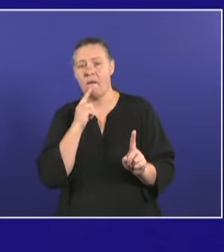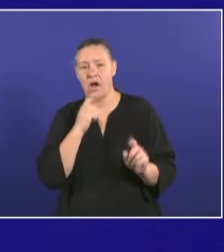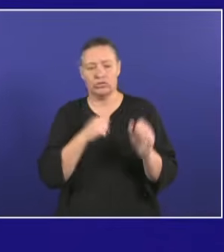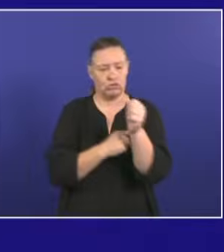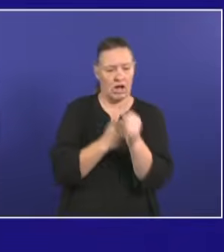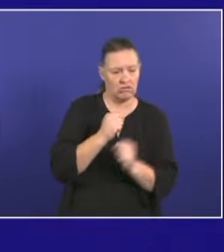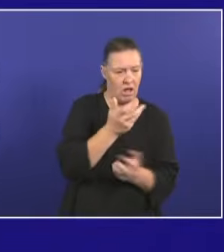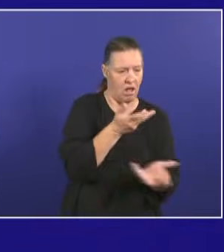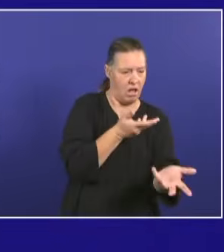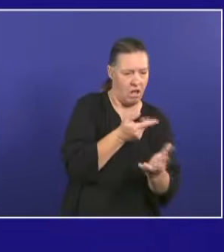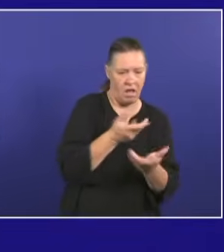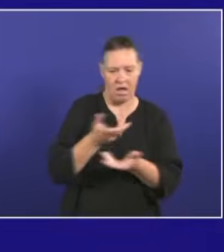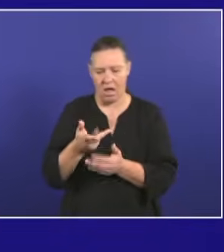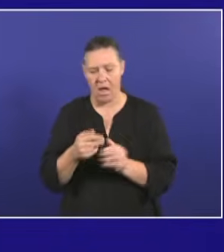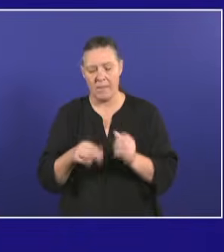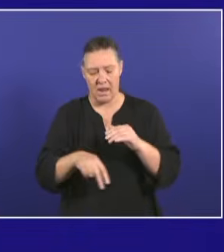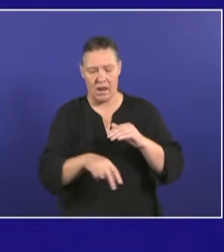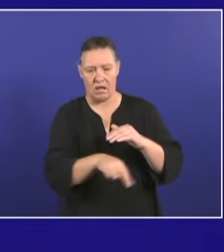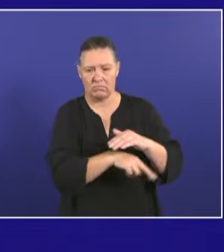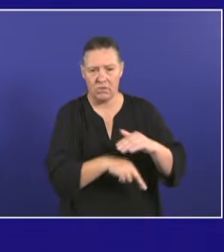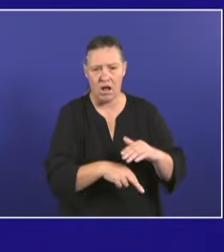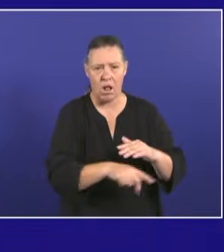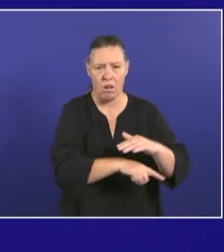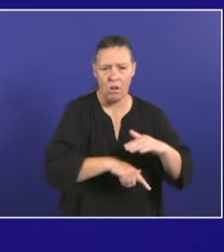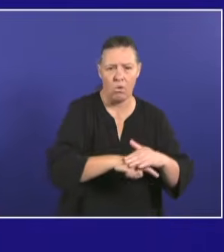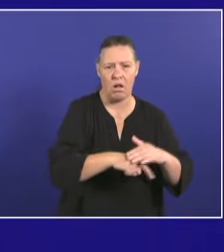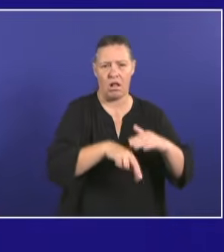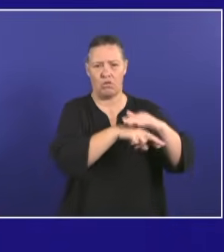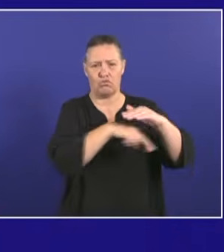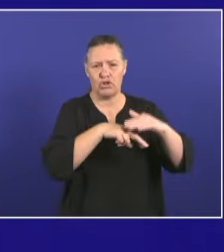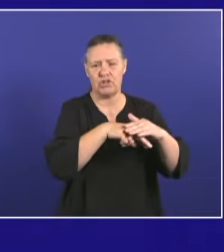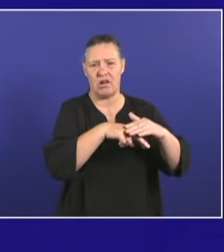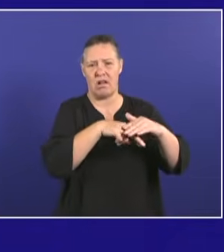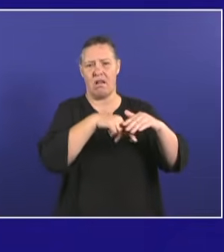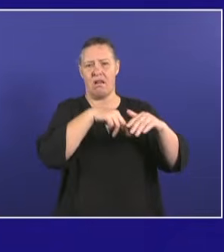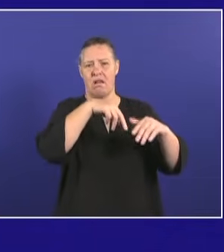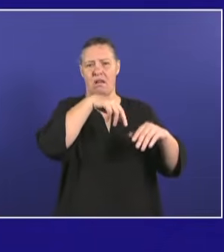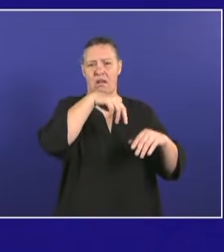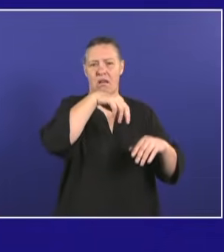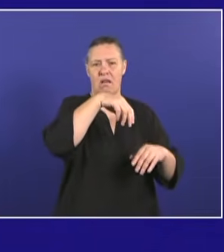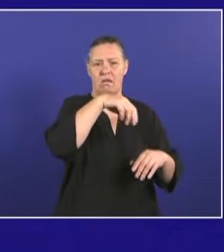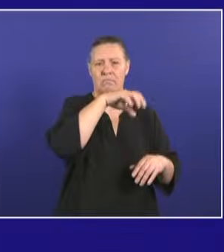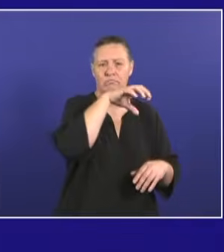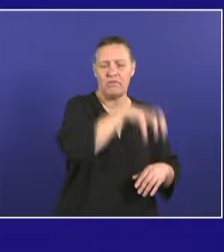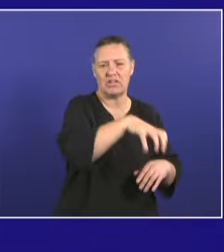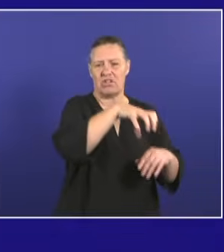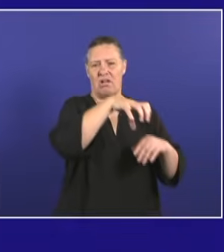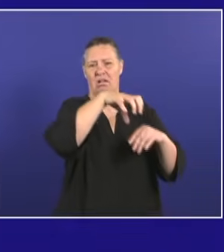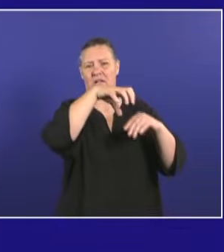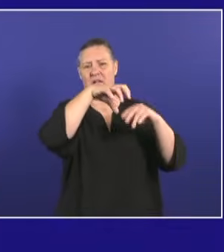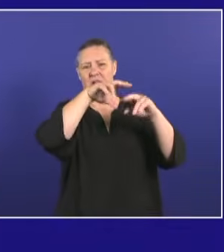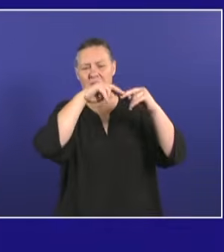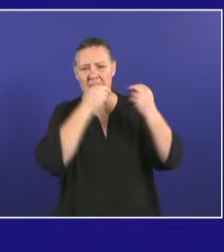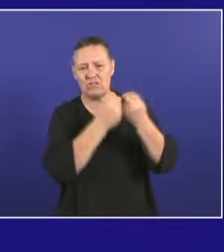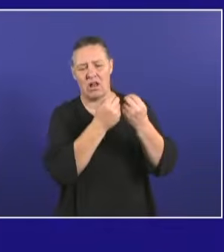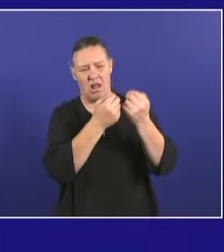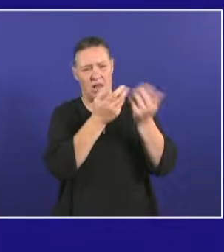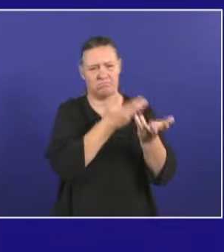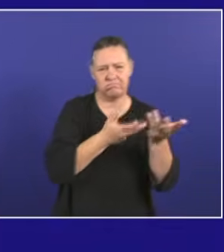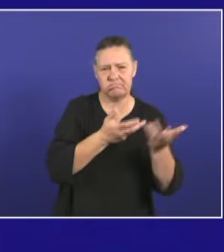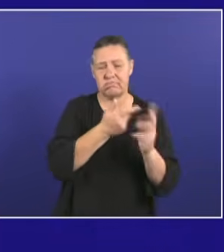with voters because we have to continuously build momentum across South Africa because we are a